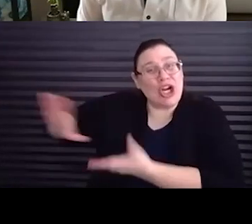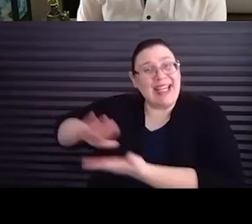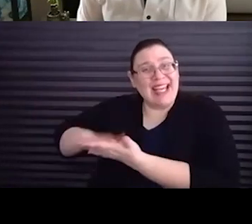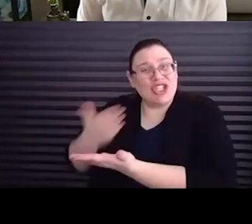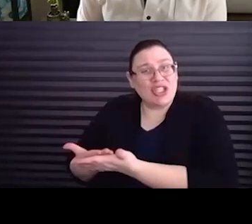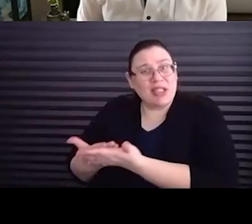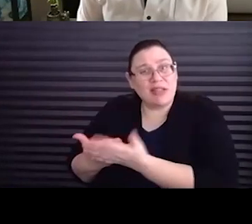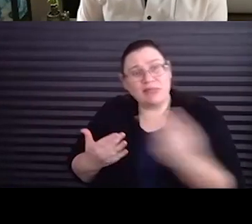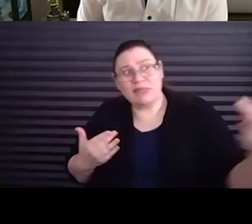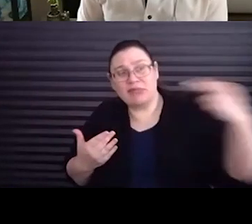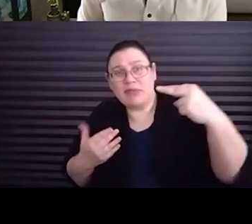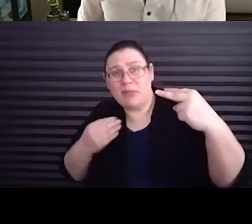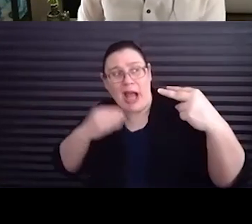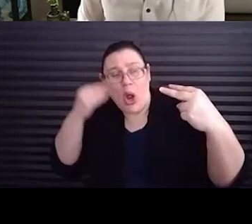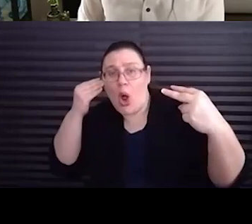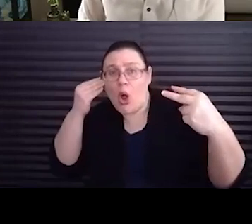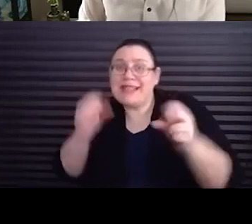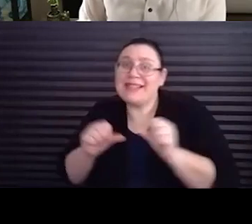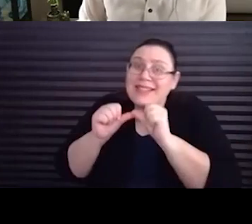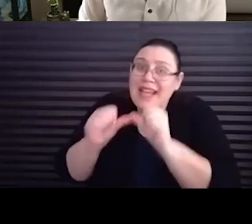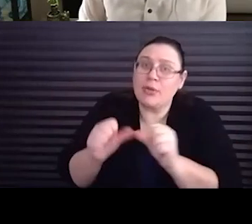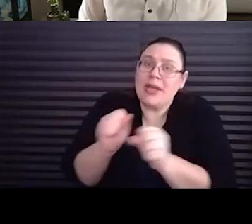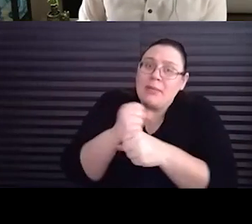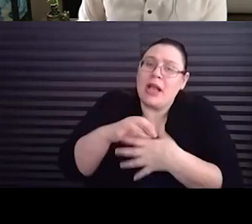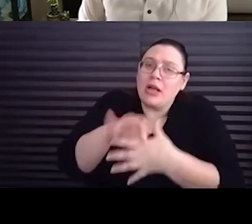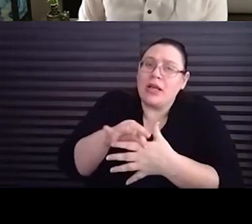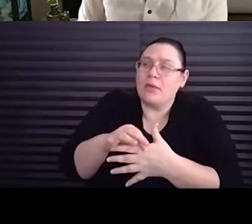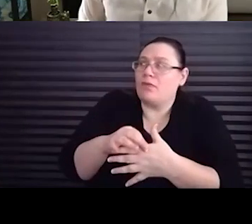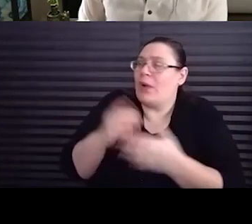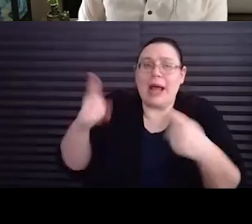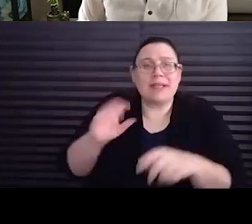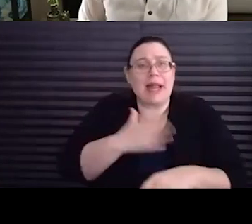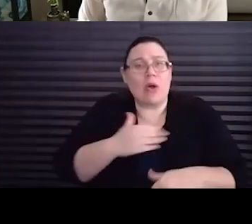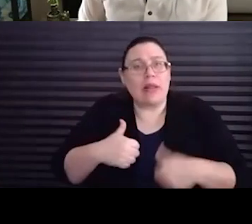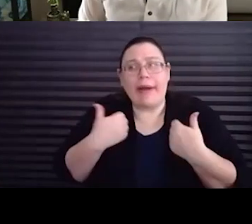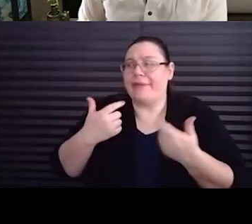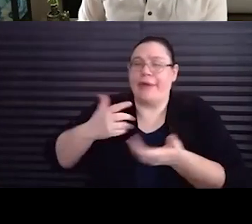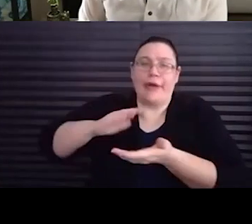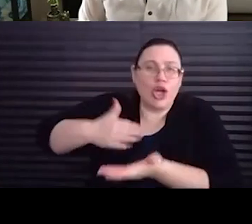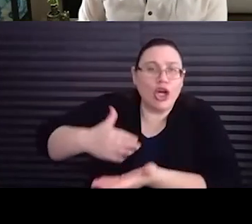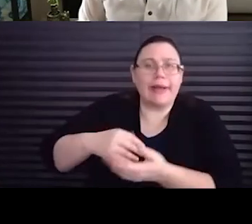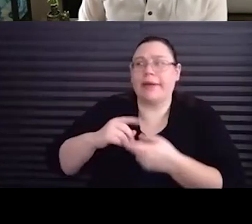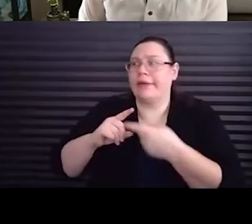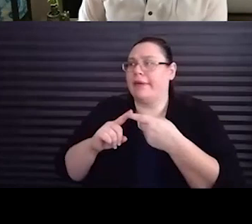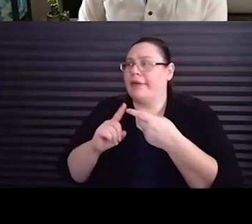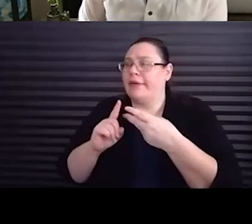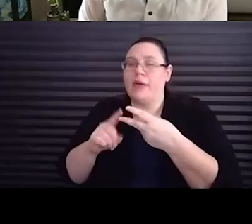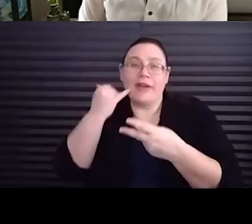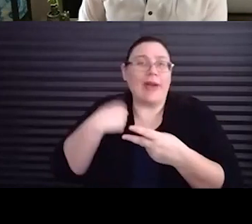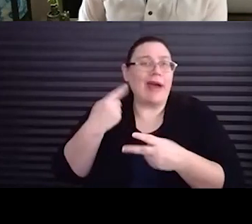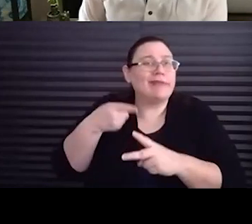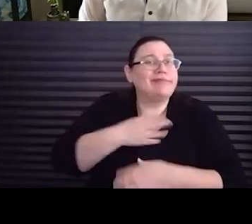sort of sustainable. Like it's sustainable to create content about a day in a life, about, you know, you cooking, or if you have a hobby, or if